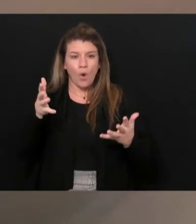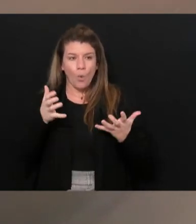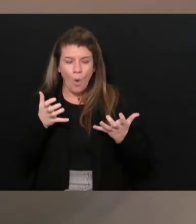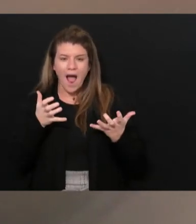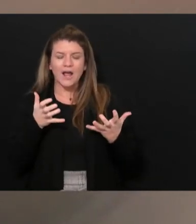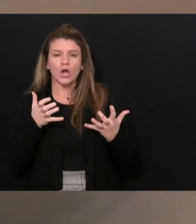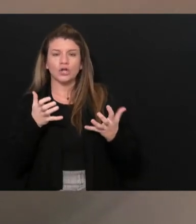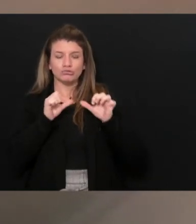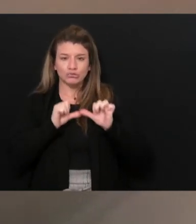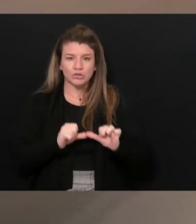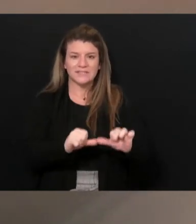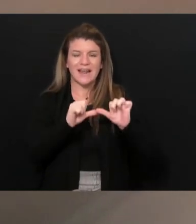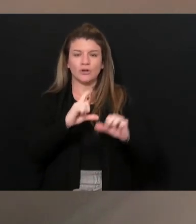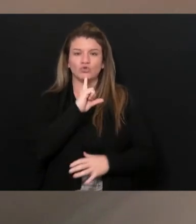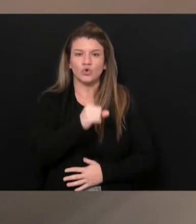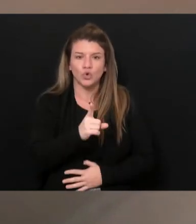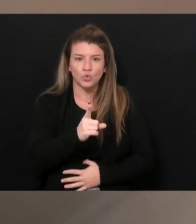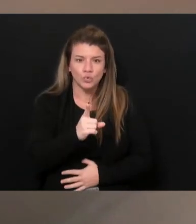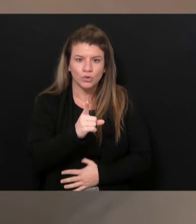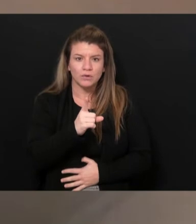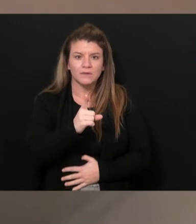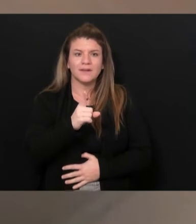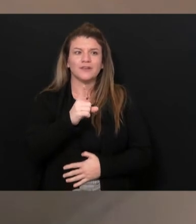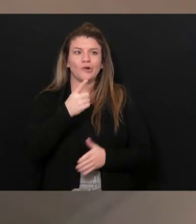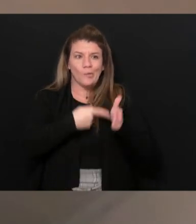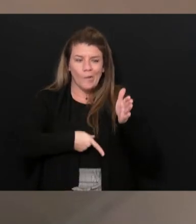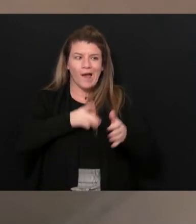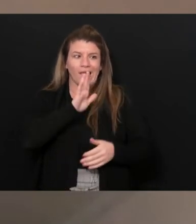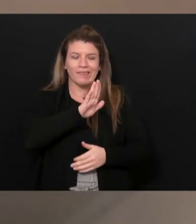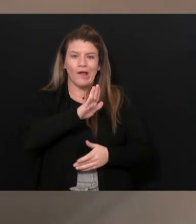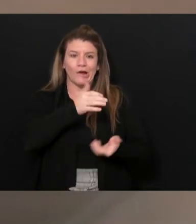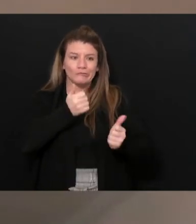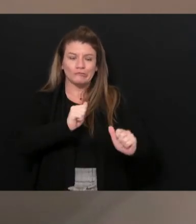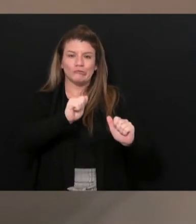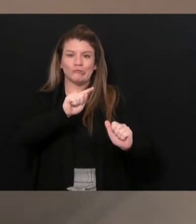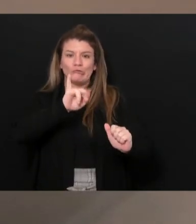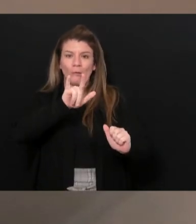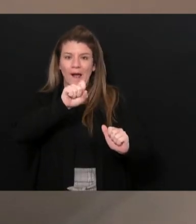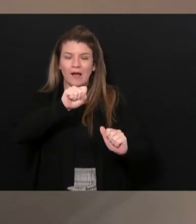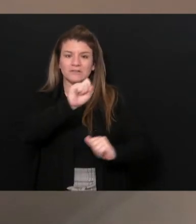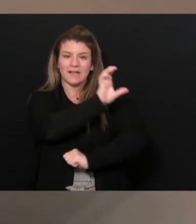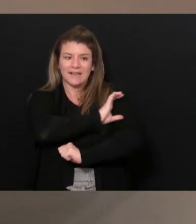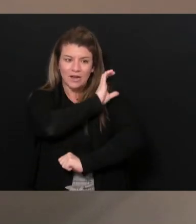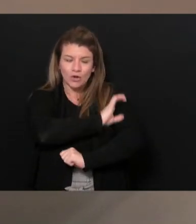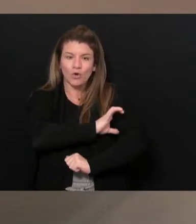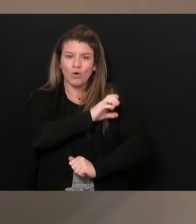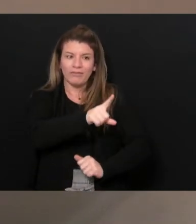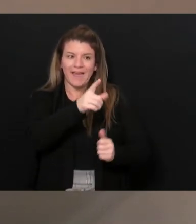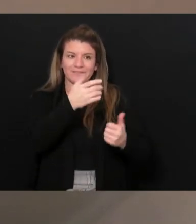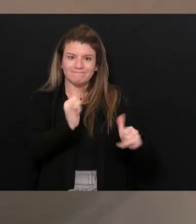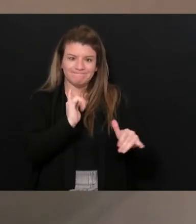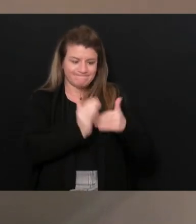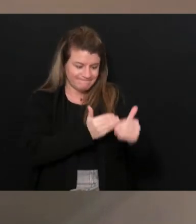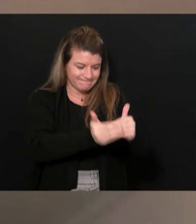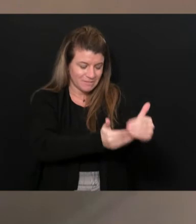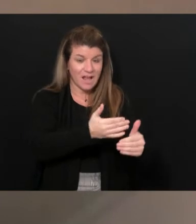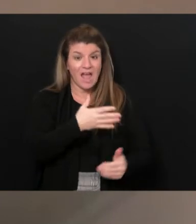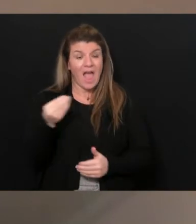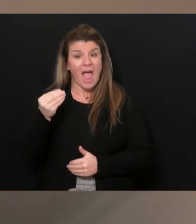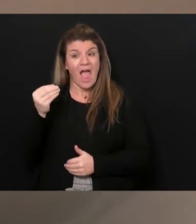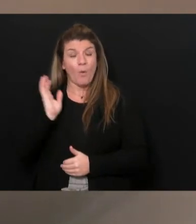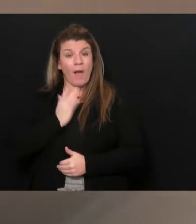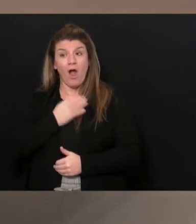stay very true to what the clinical trials and the emergency use authorization approval by the Food and